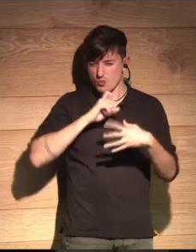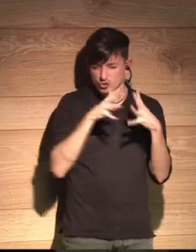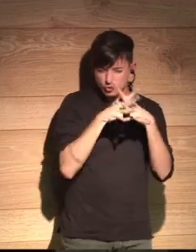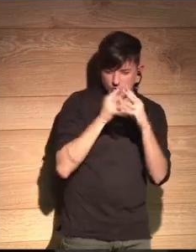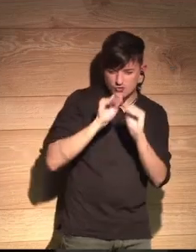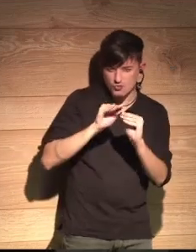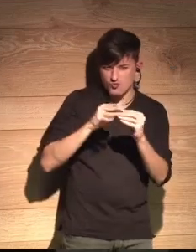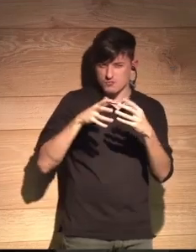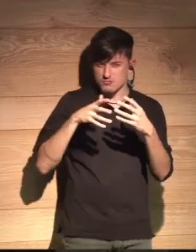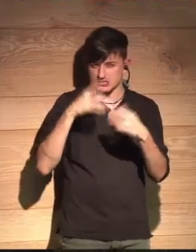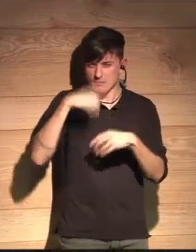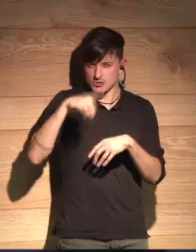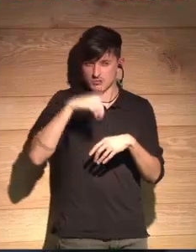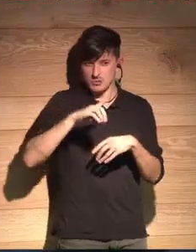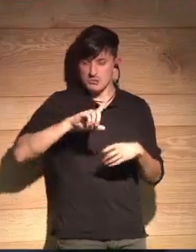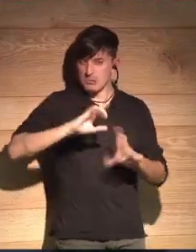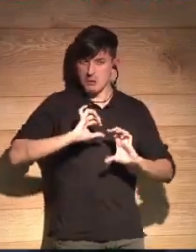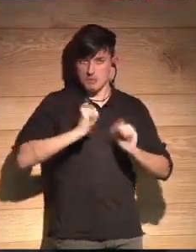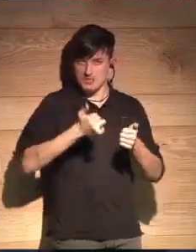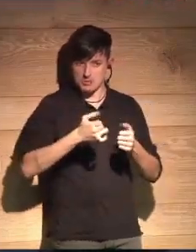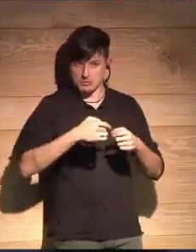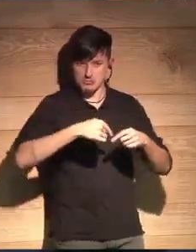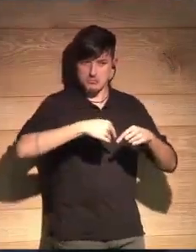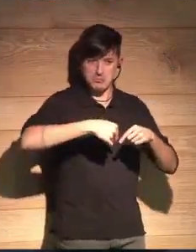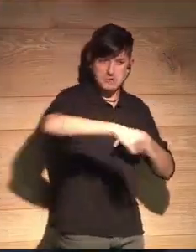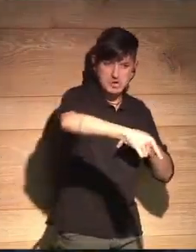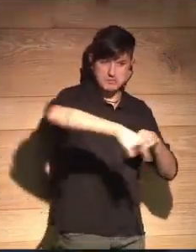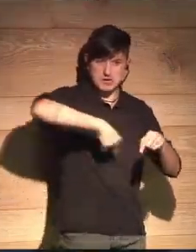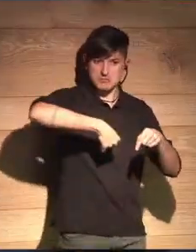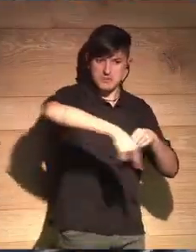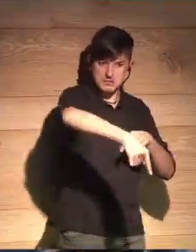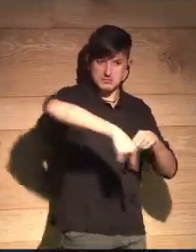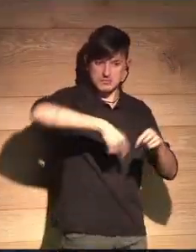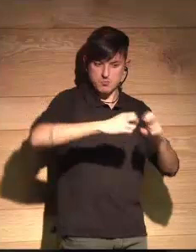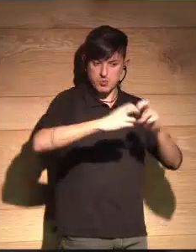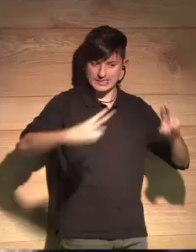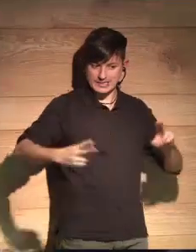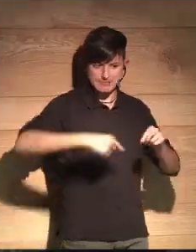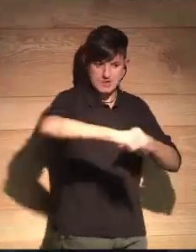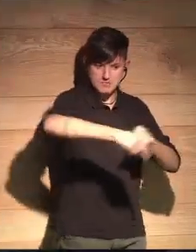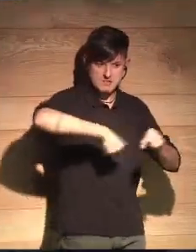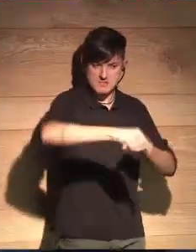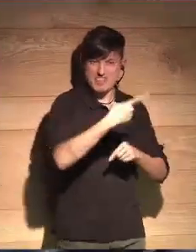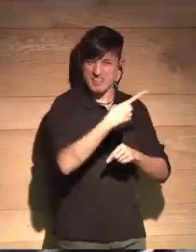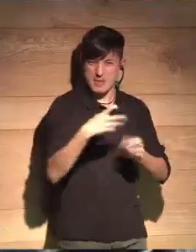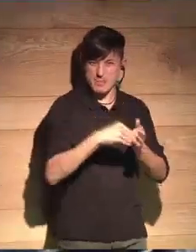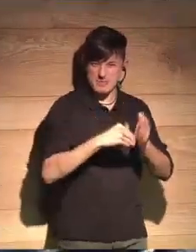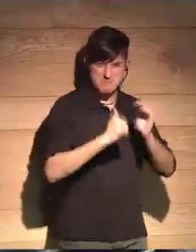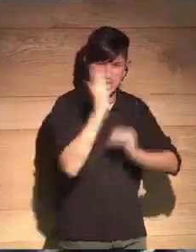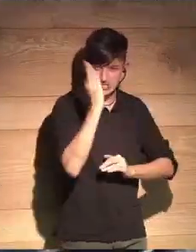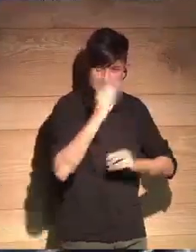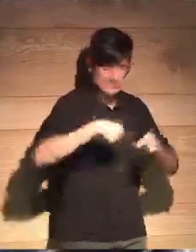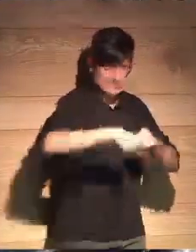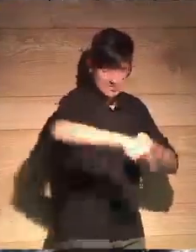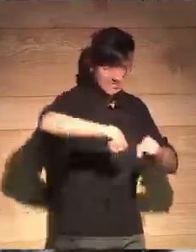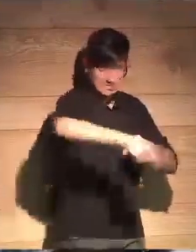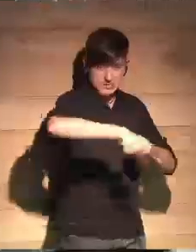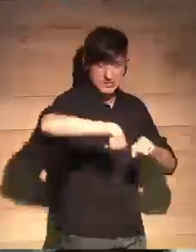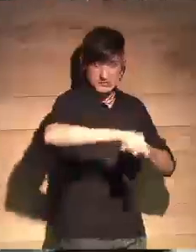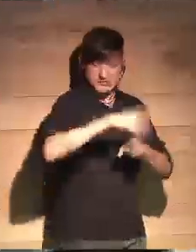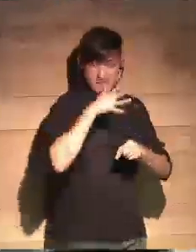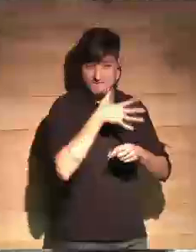forth across the Golden Gate over 100 times. That's why you want to have a lot of graduate research students involved in